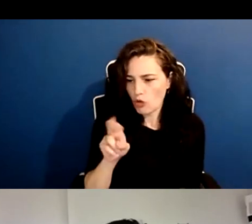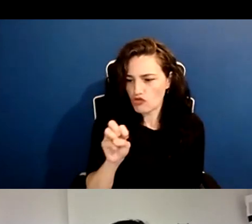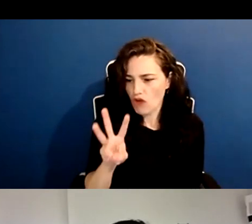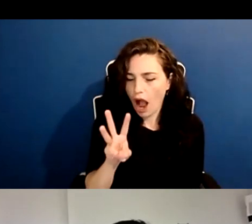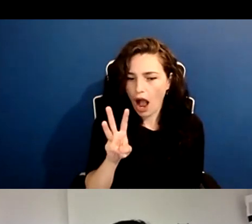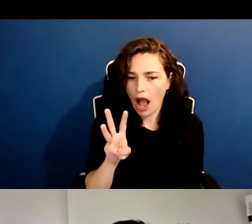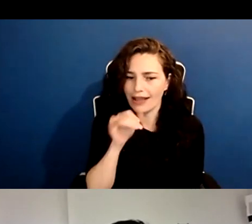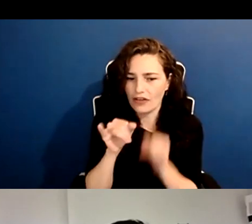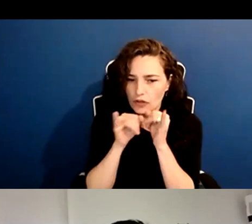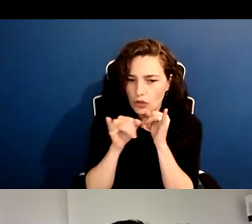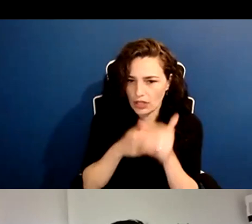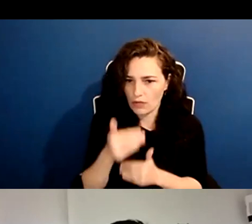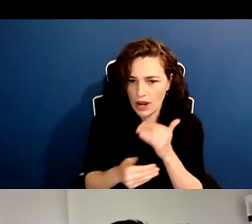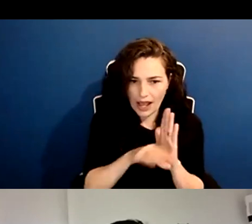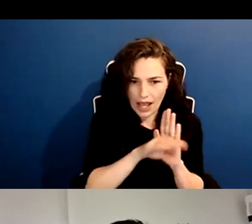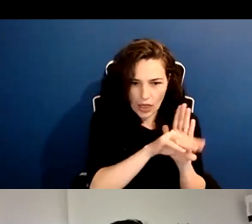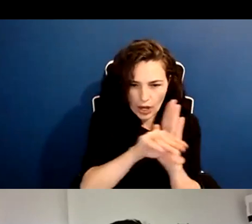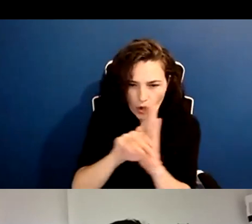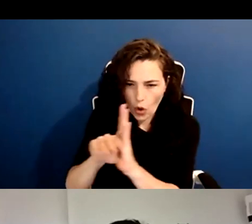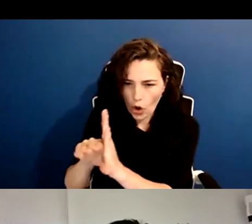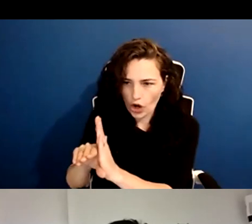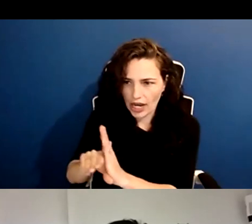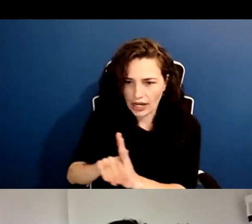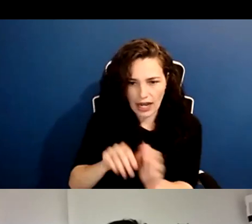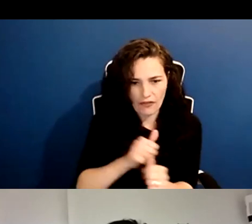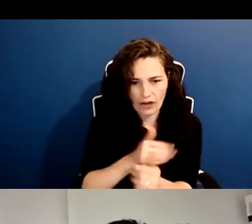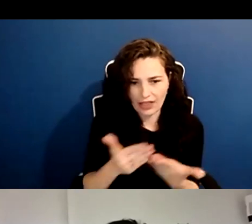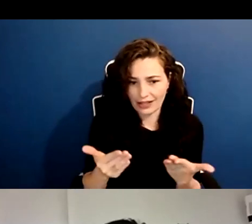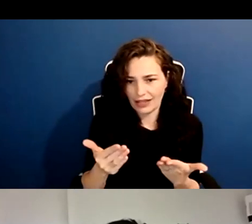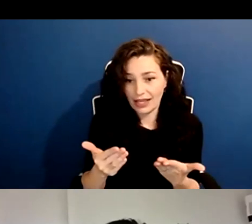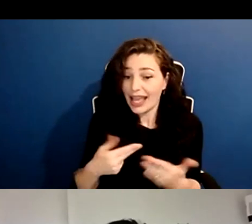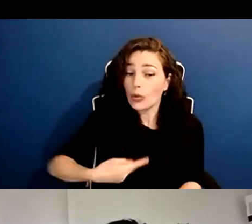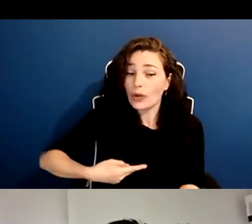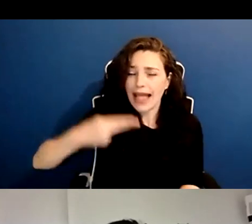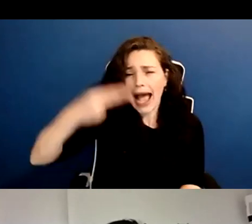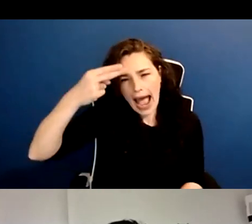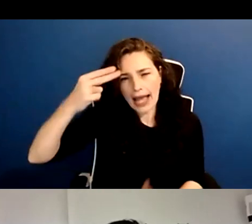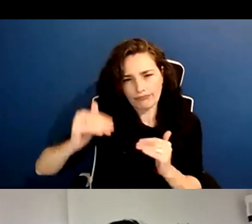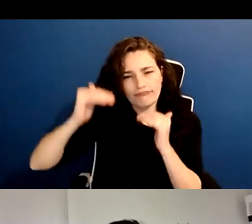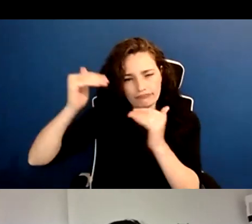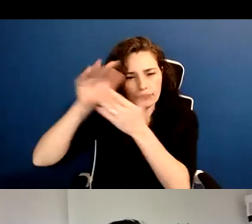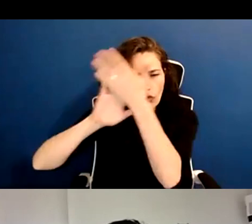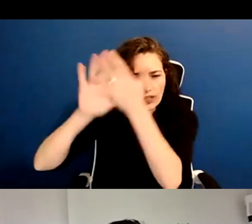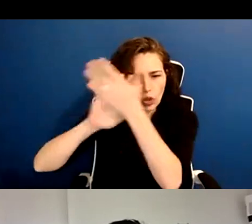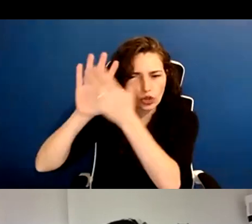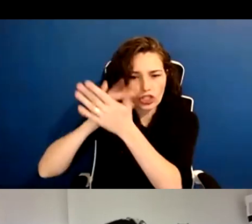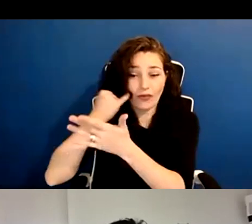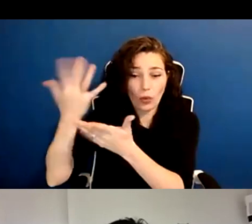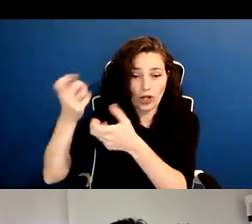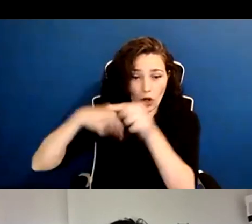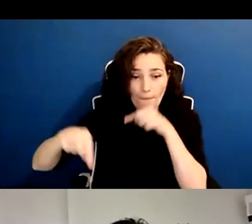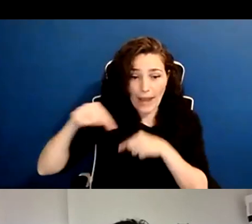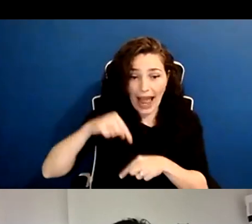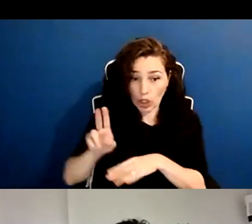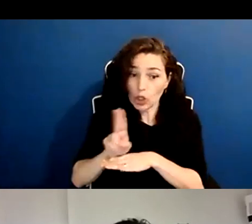high resolution that we knew even if we wanted to ever go back, we would still use it. So I would just say that, you know, go like you're actually starting to make the film. It's